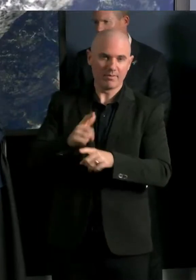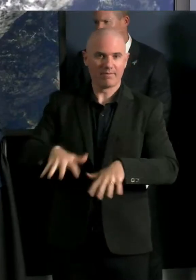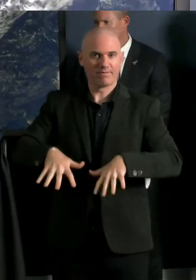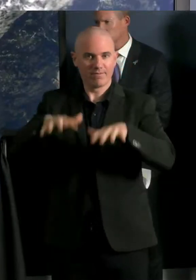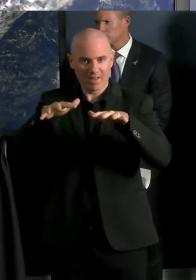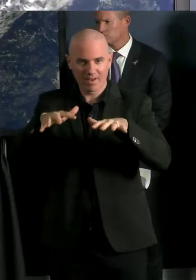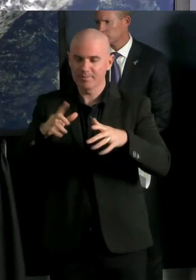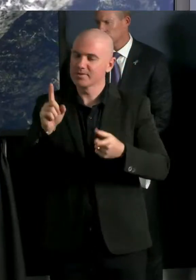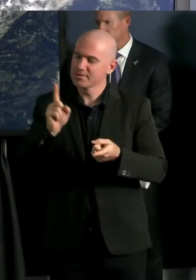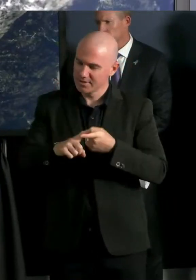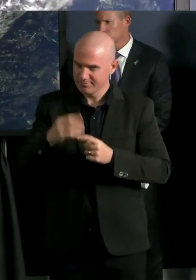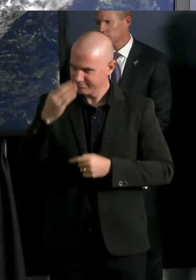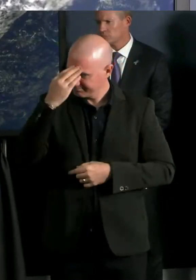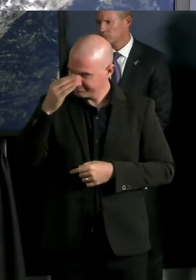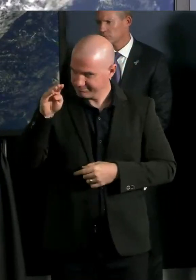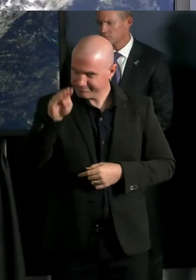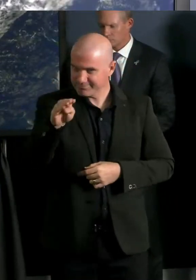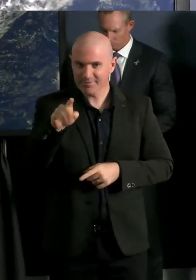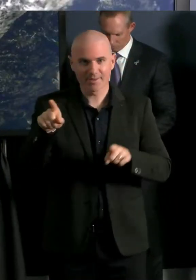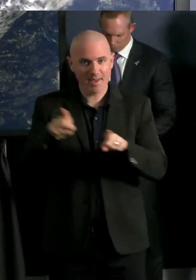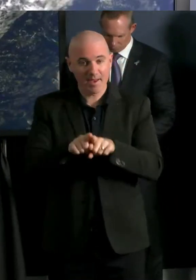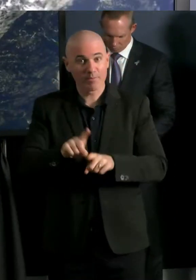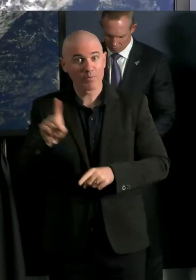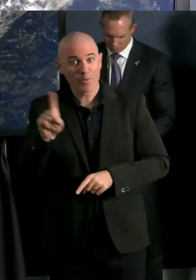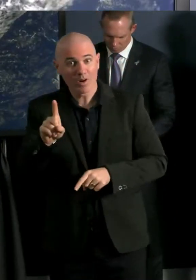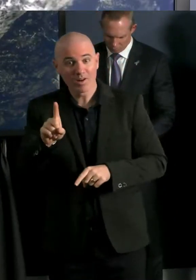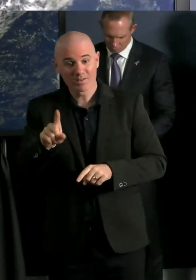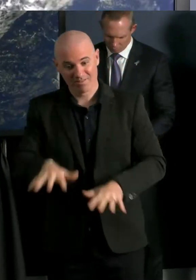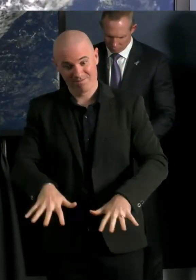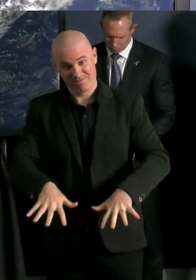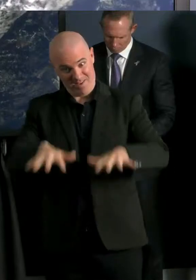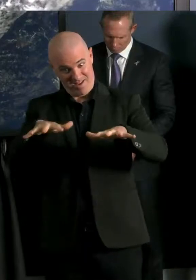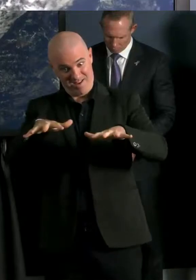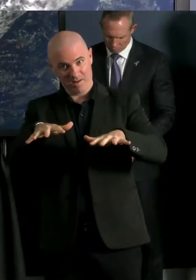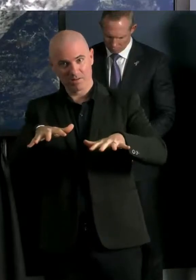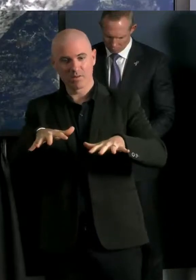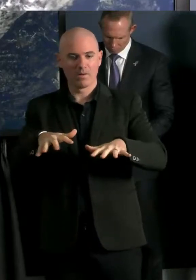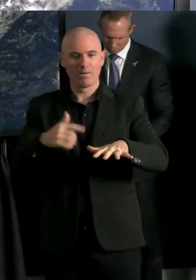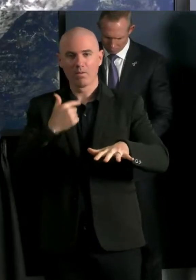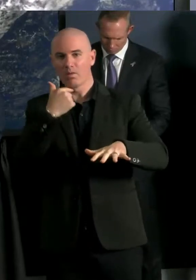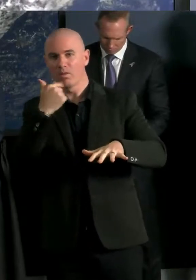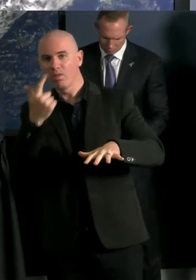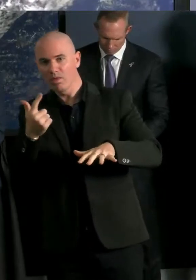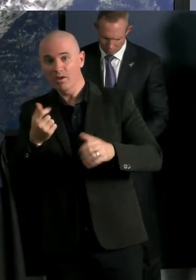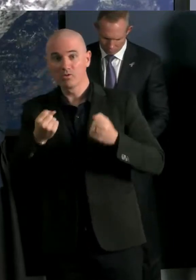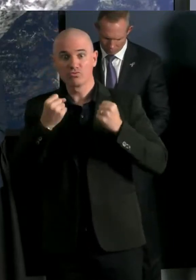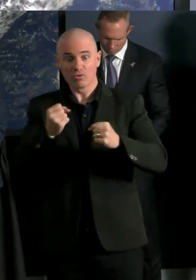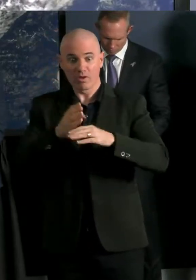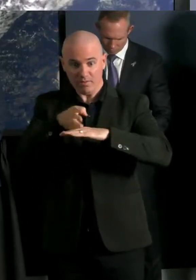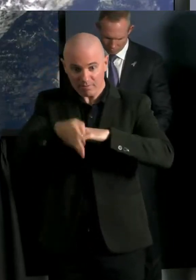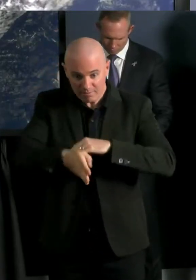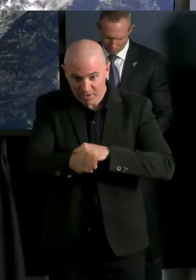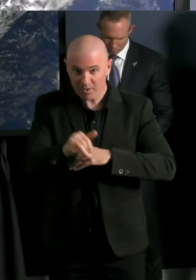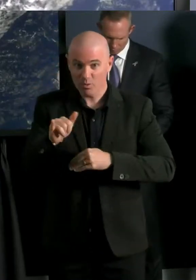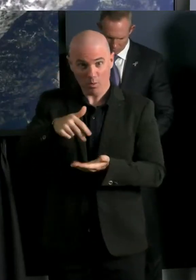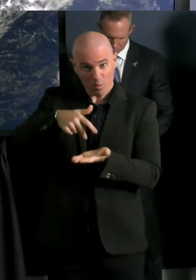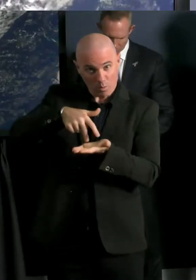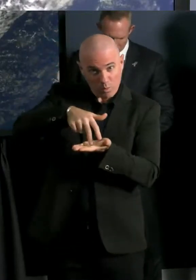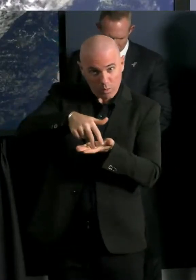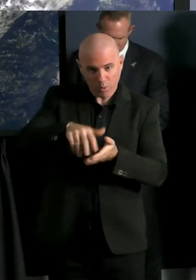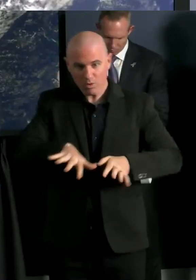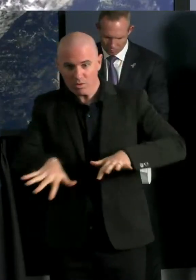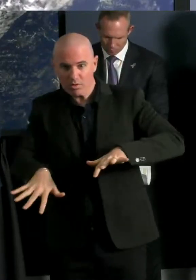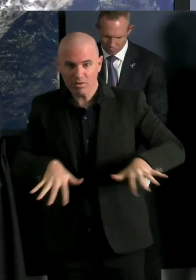it's flooded, forget it. Never drive or walk into these flooded areas. There are many people on beaches,